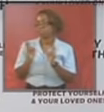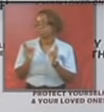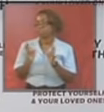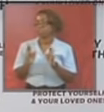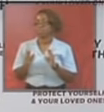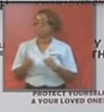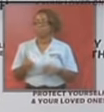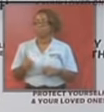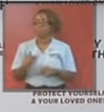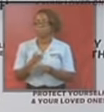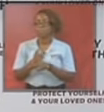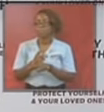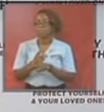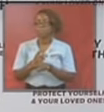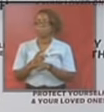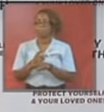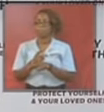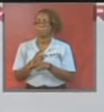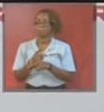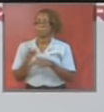Yeah, so the